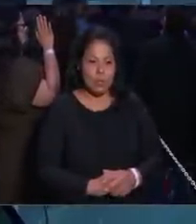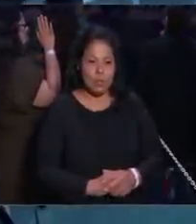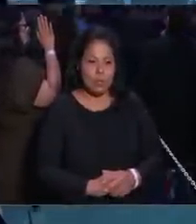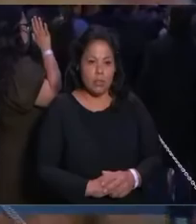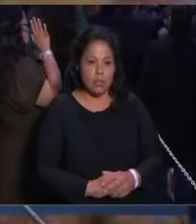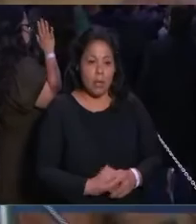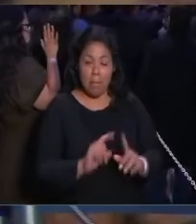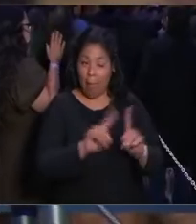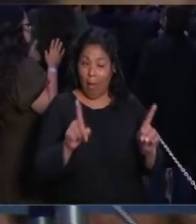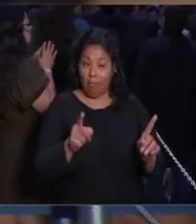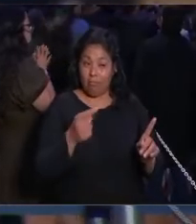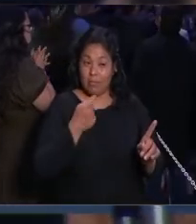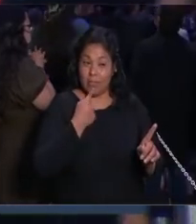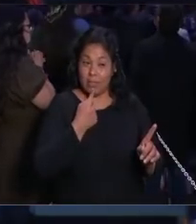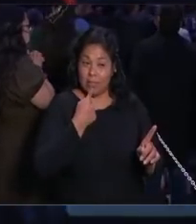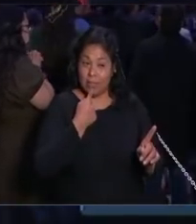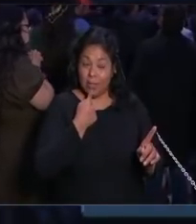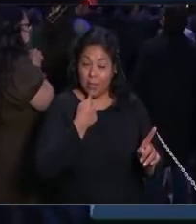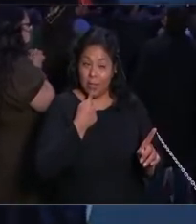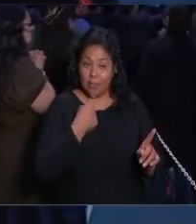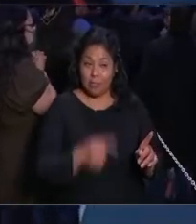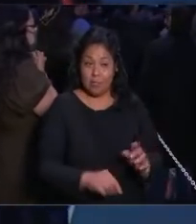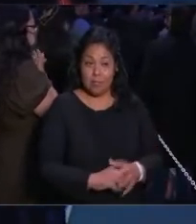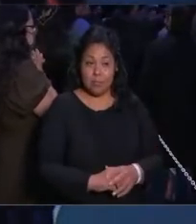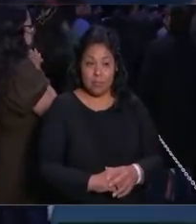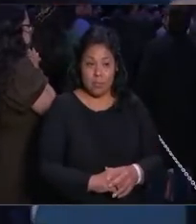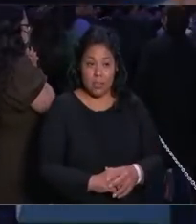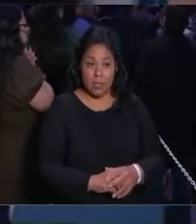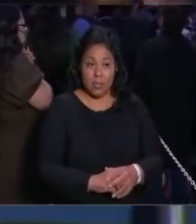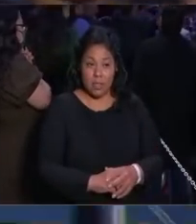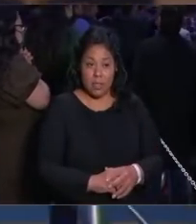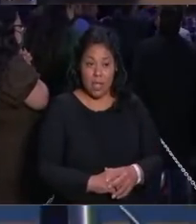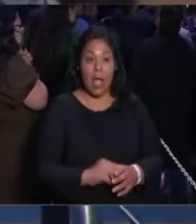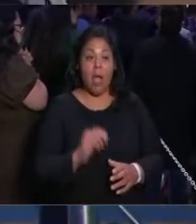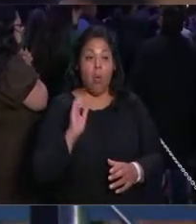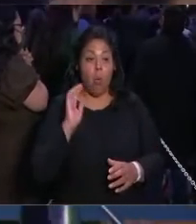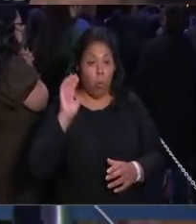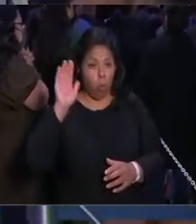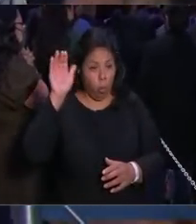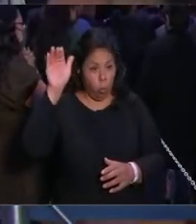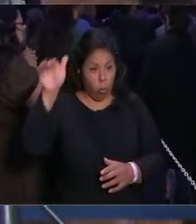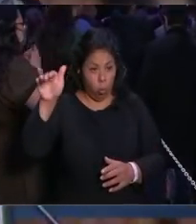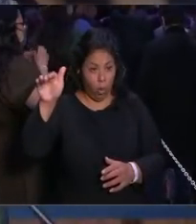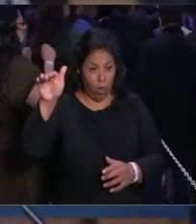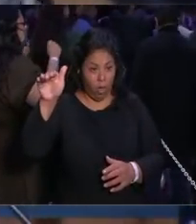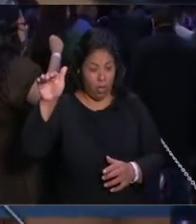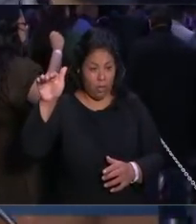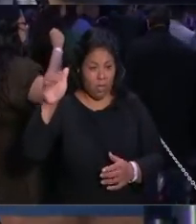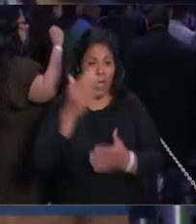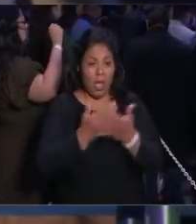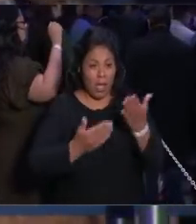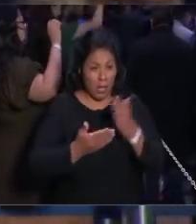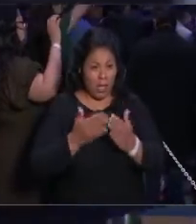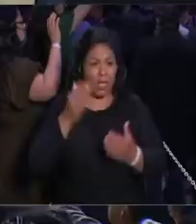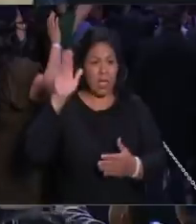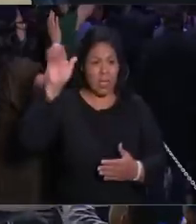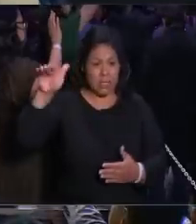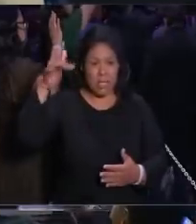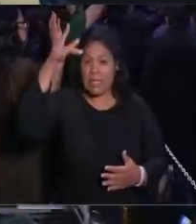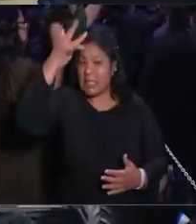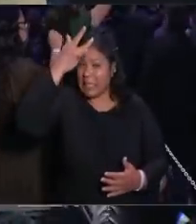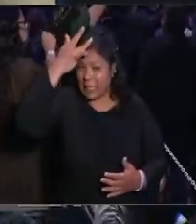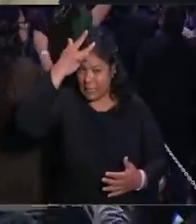he also said, pero también dijo, they shall lay hands of Shatayamaka upon the